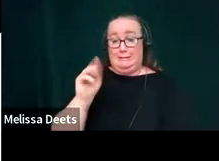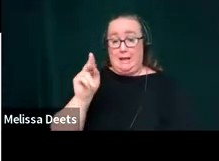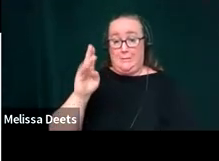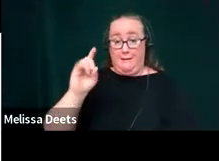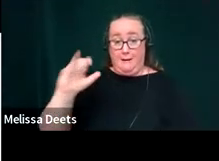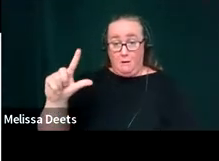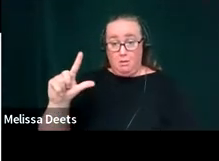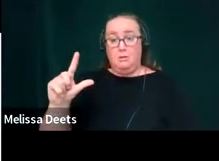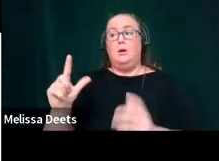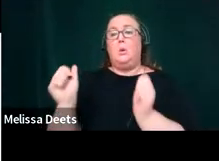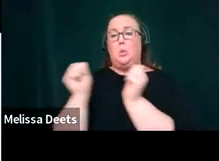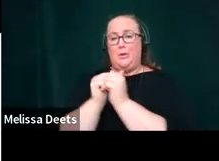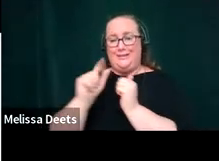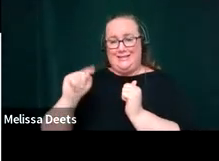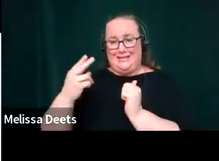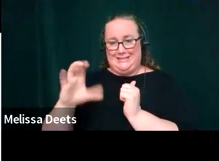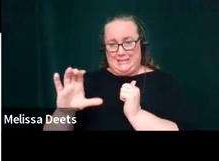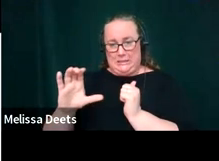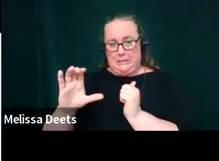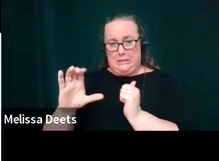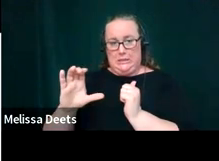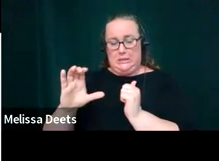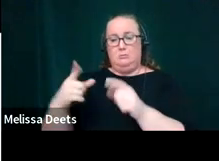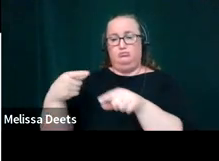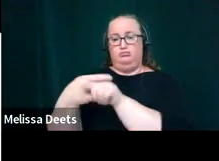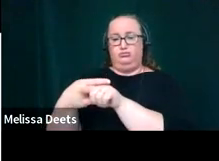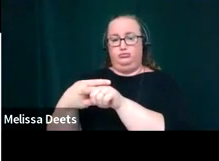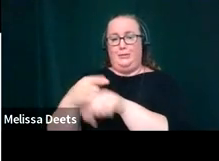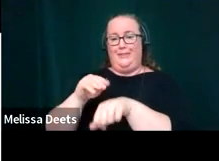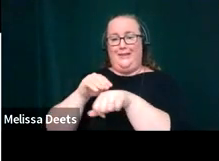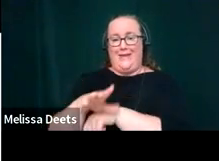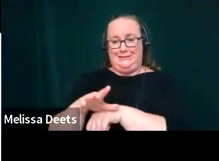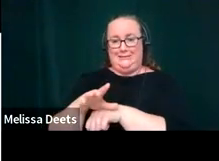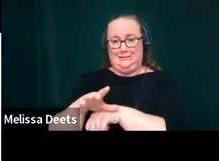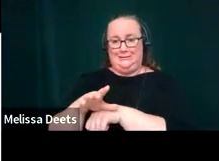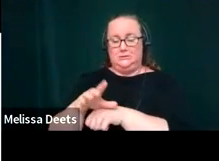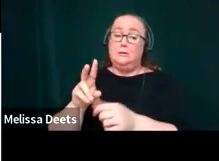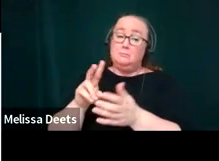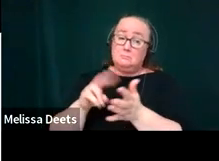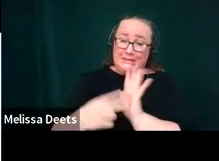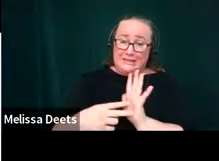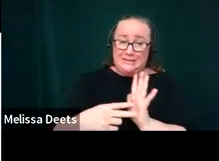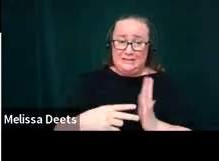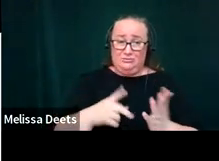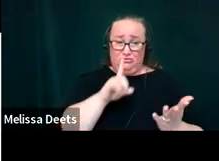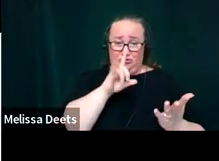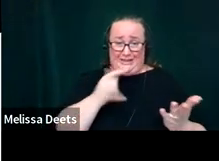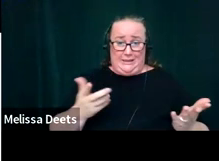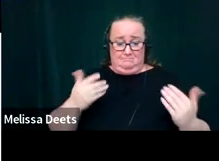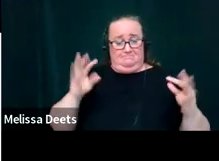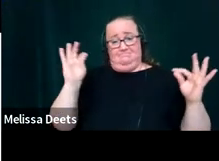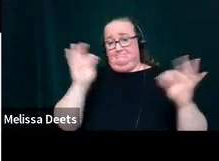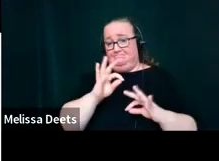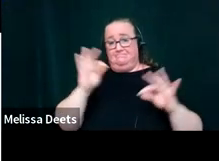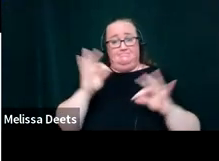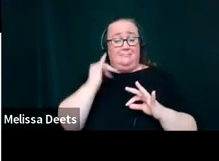with THC, it negated the pressure-lowering effects of THC. So in conclusion, we really just don't know whether it's going to